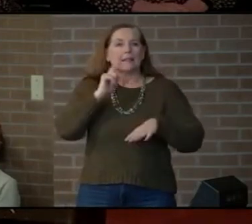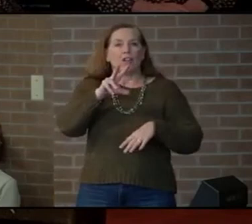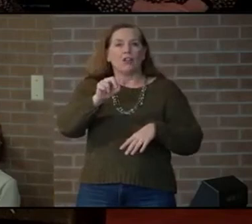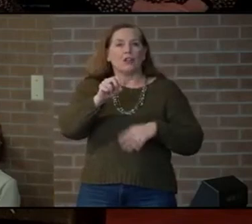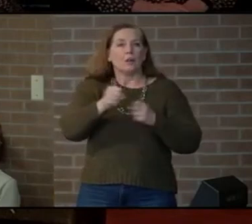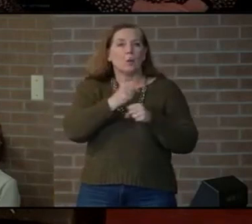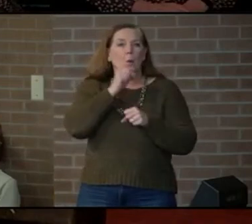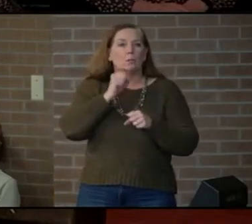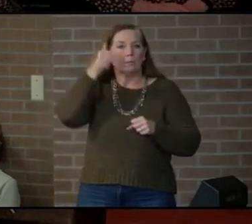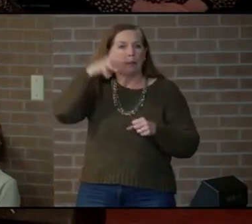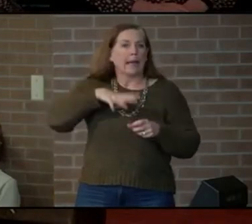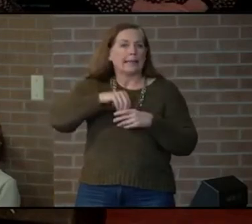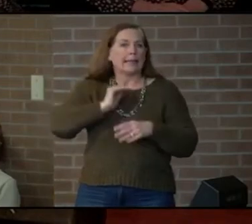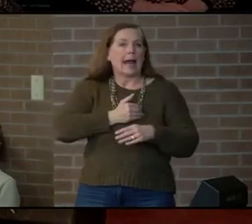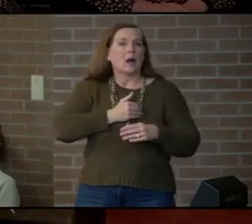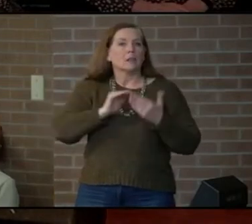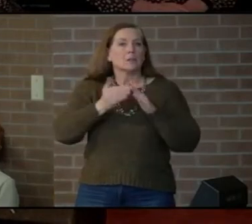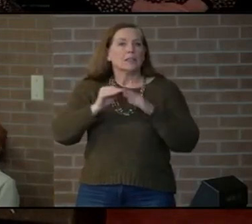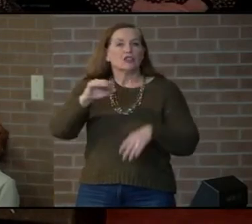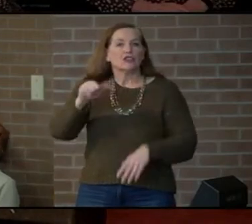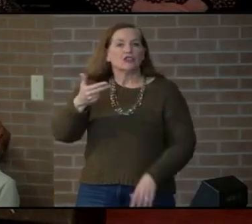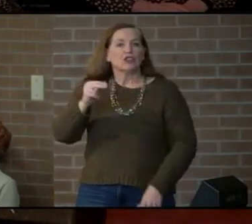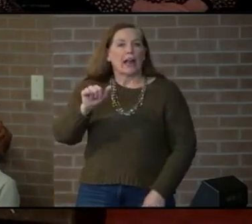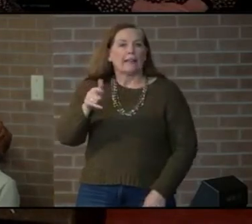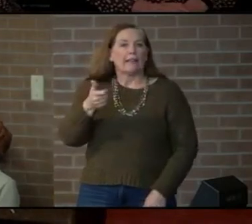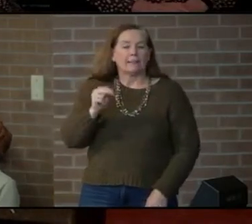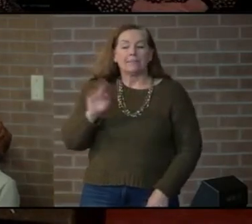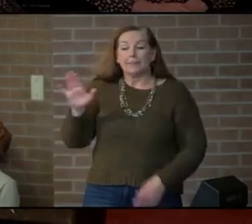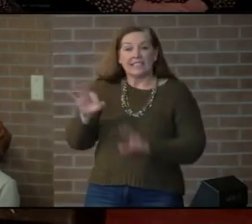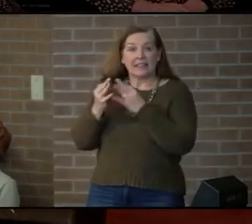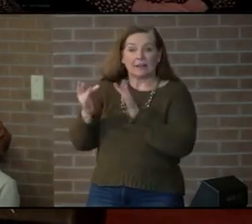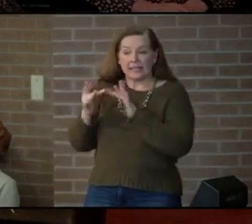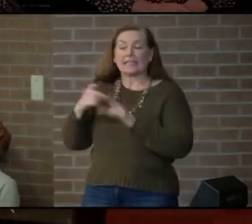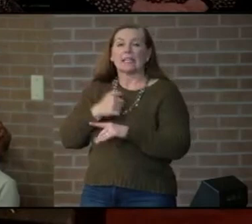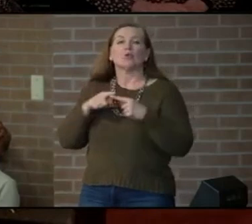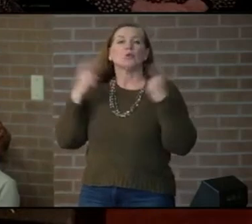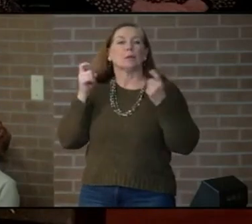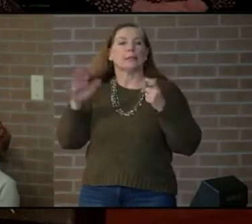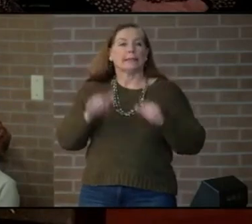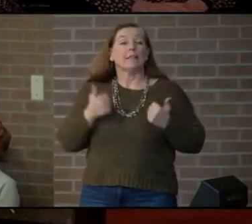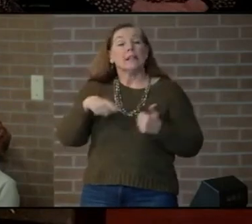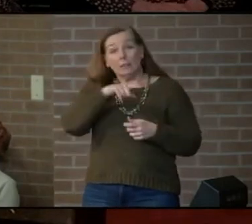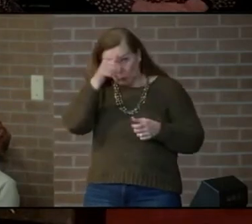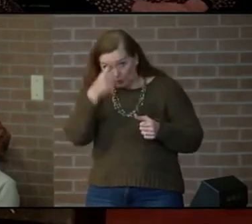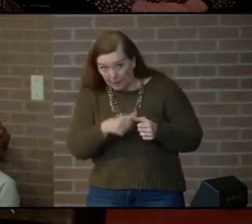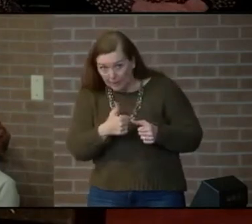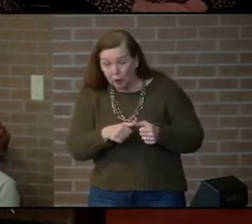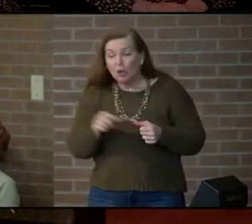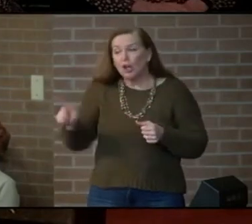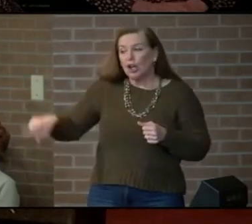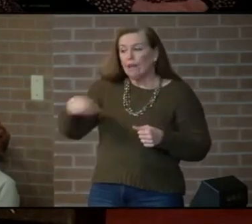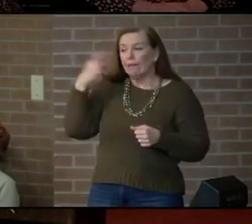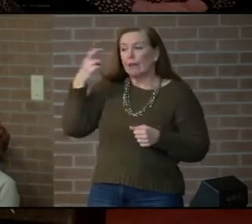Jonathan. And his family contacted us to celebrate his life. And if you remember, they